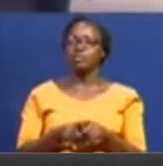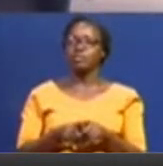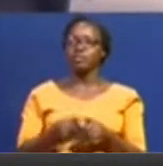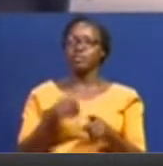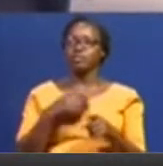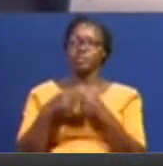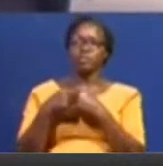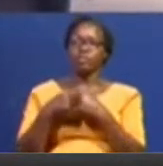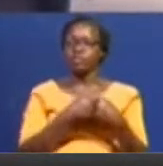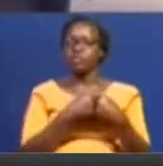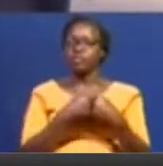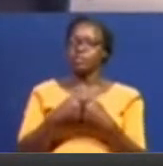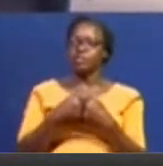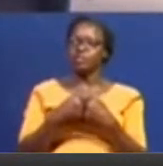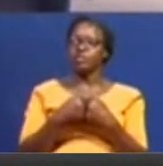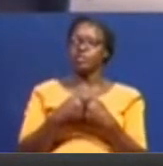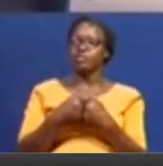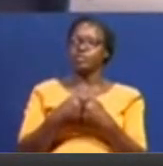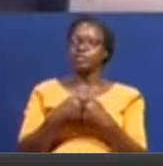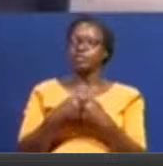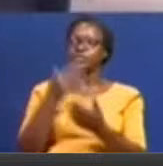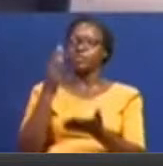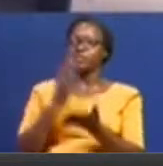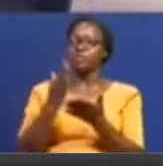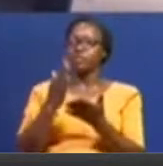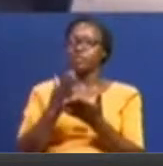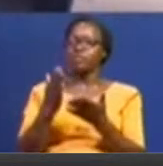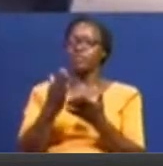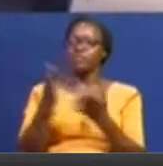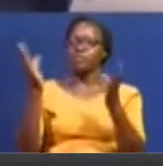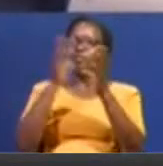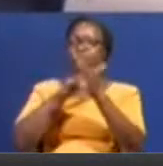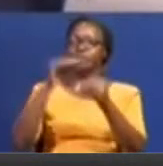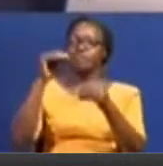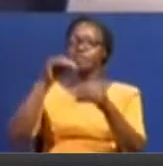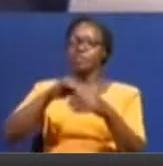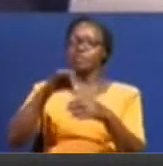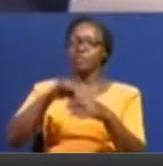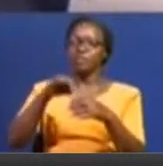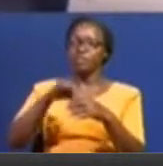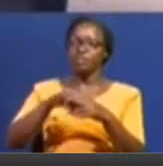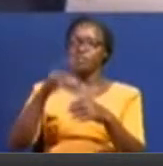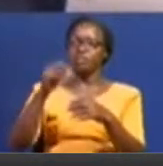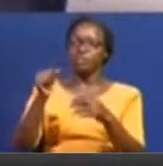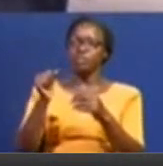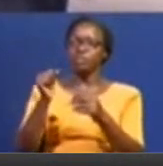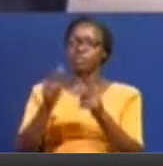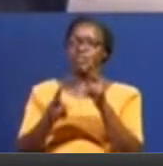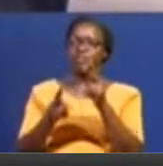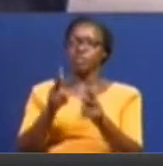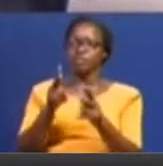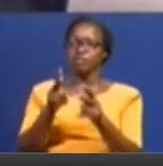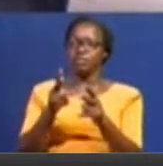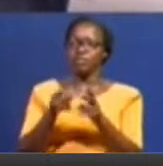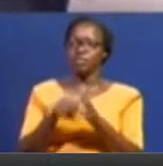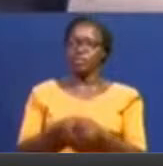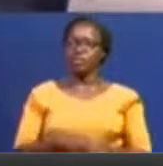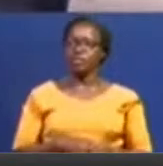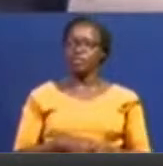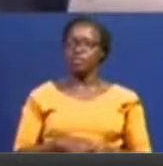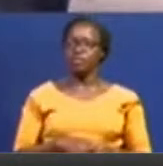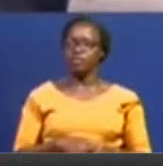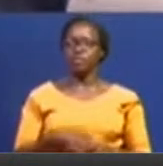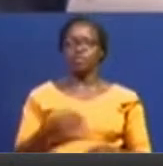a challenge on the validity of the election of the president in 2022 as well.